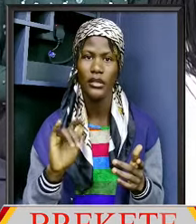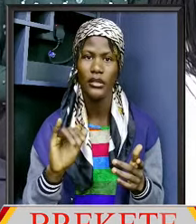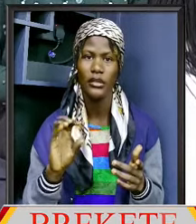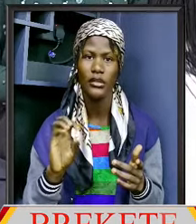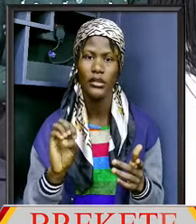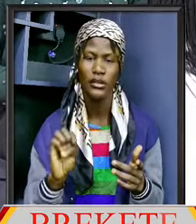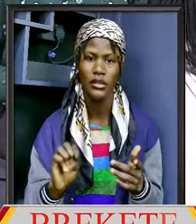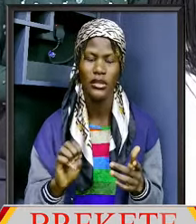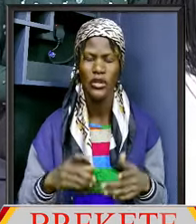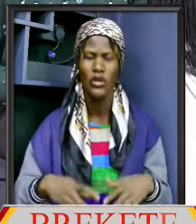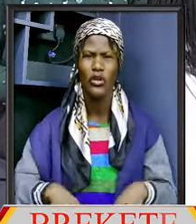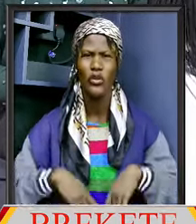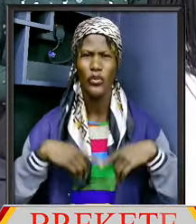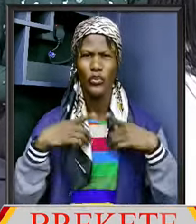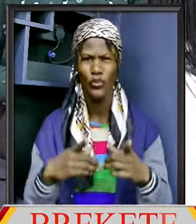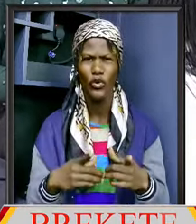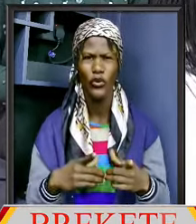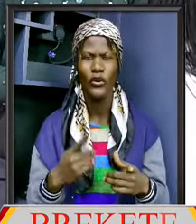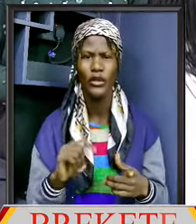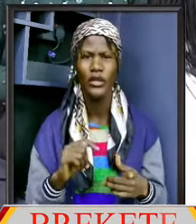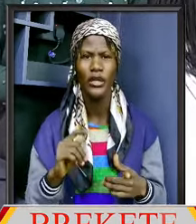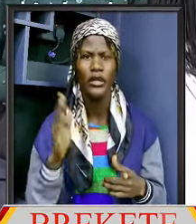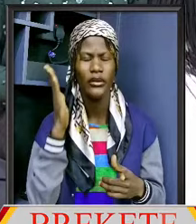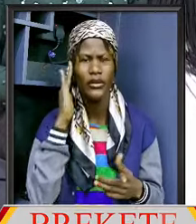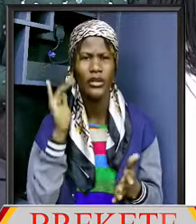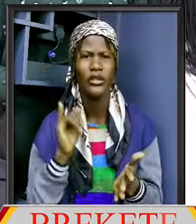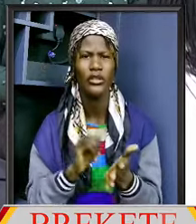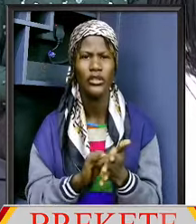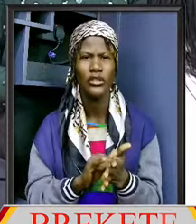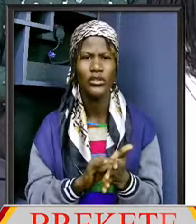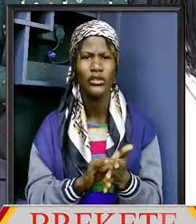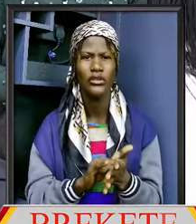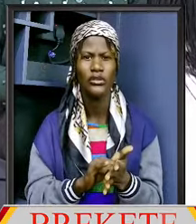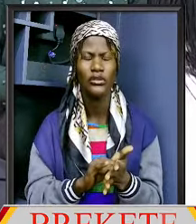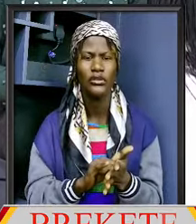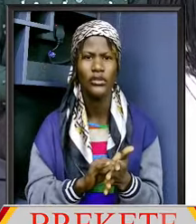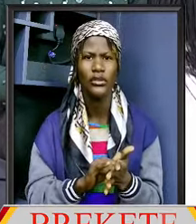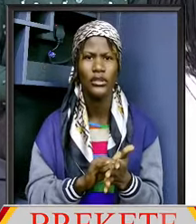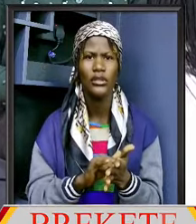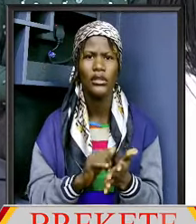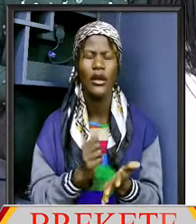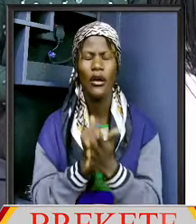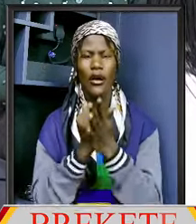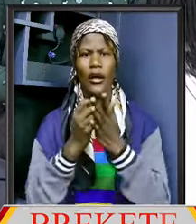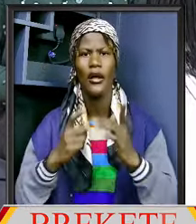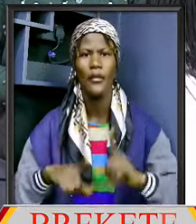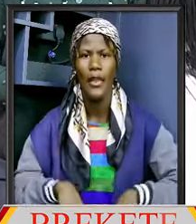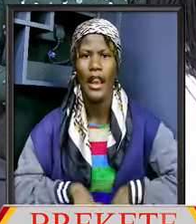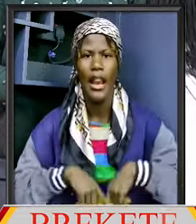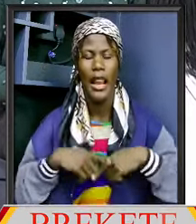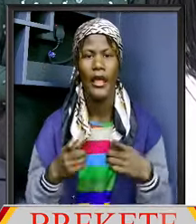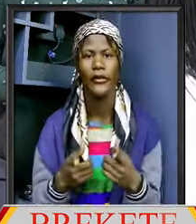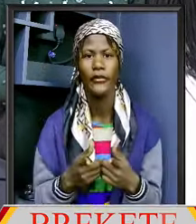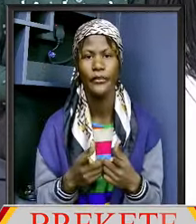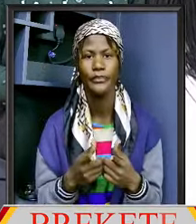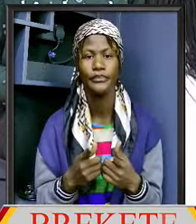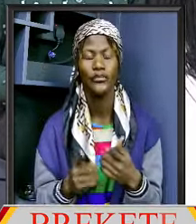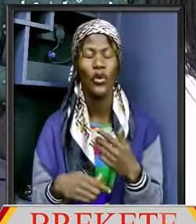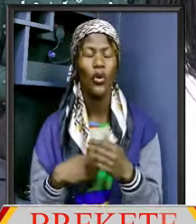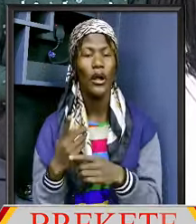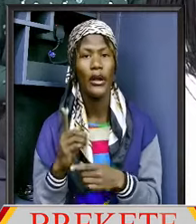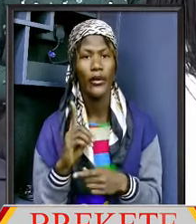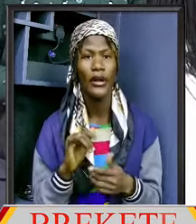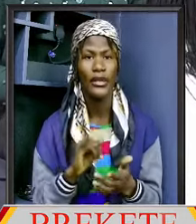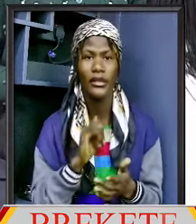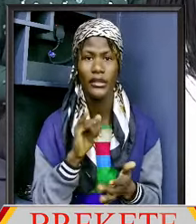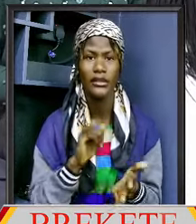where they don't improve to they save life. Naim. The other one be say, okay,